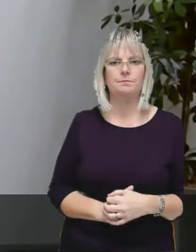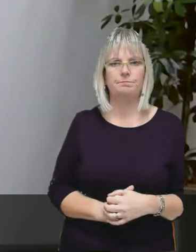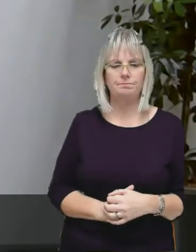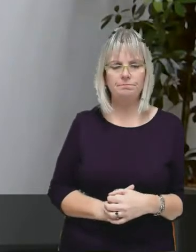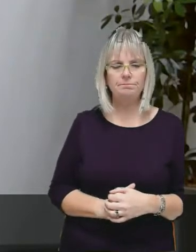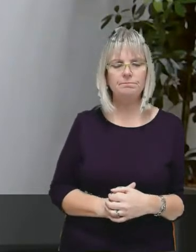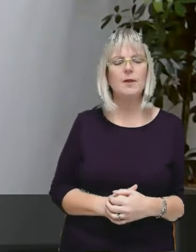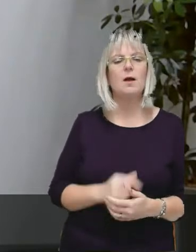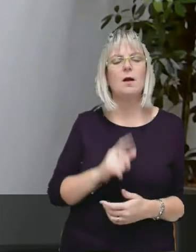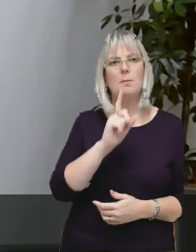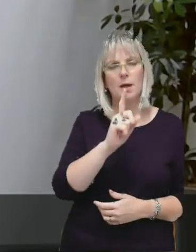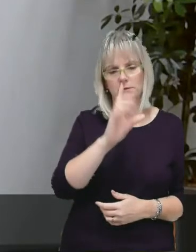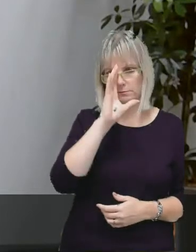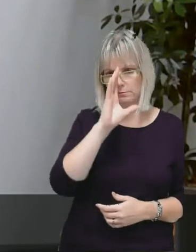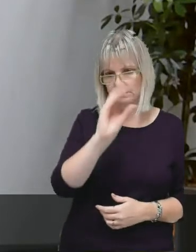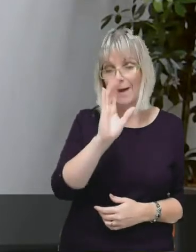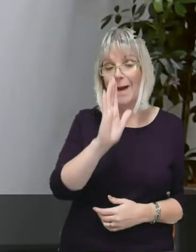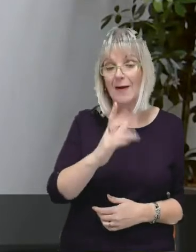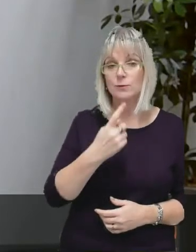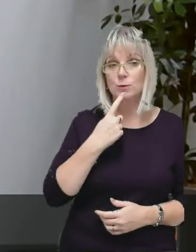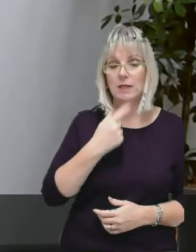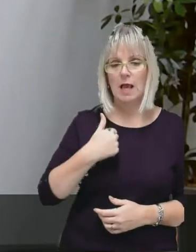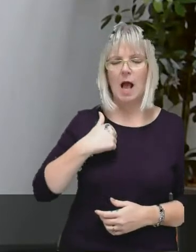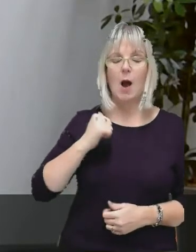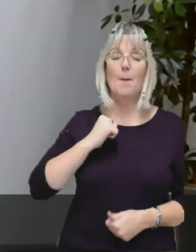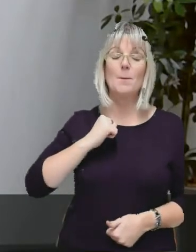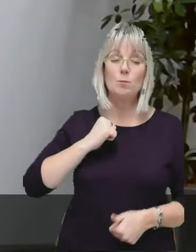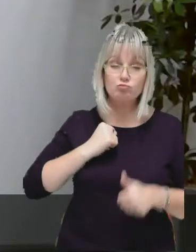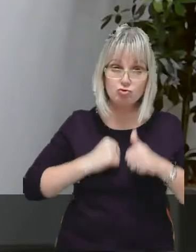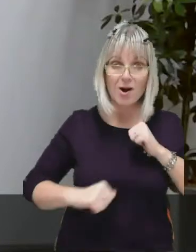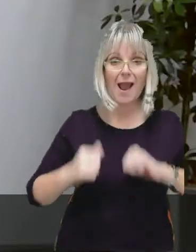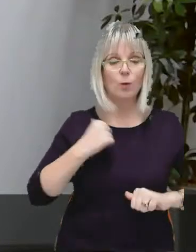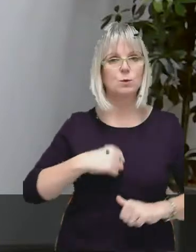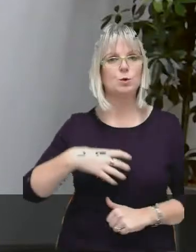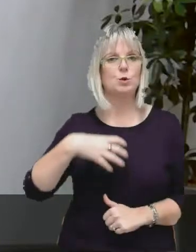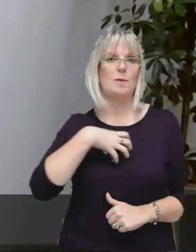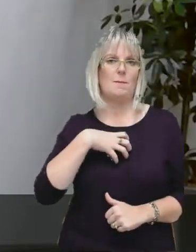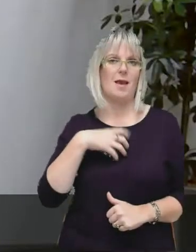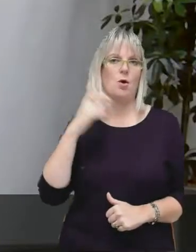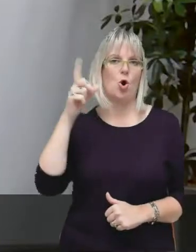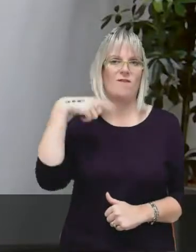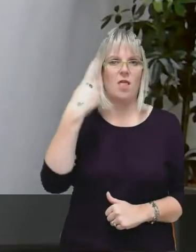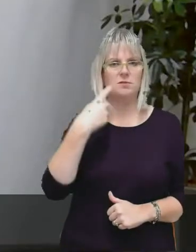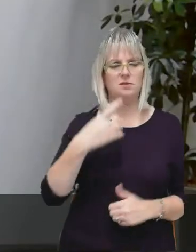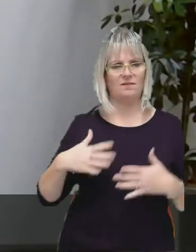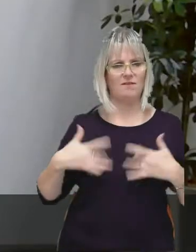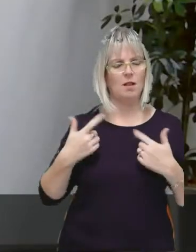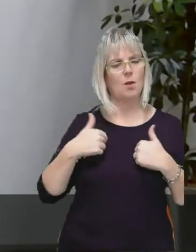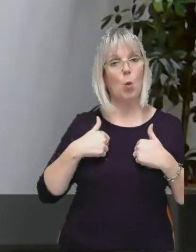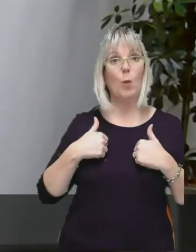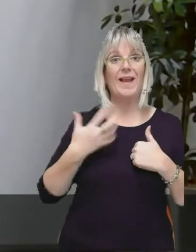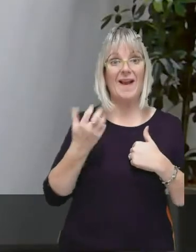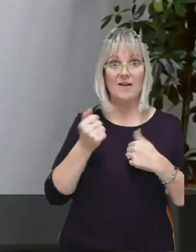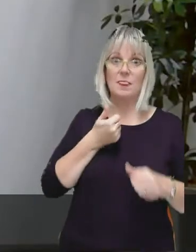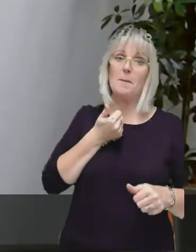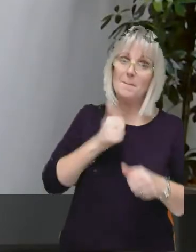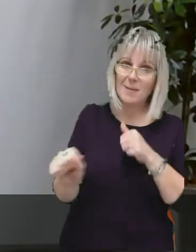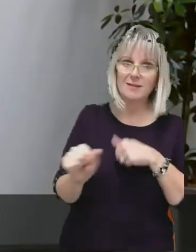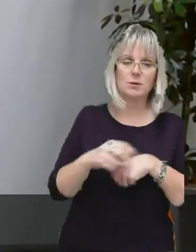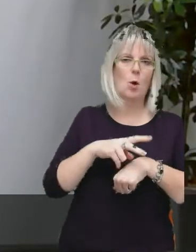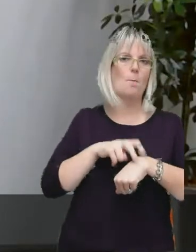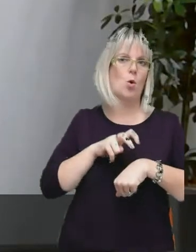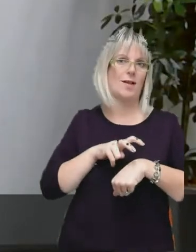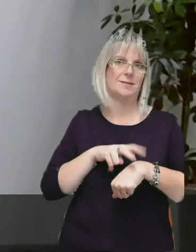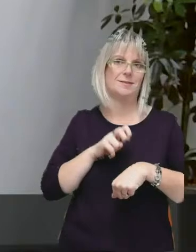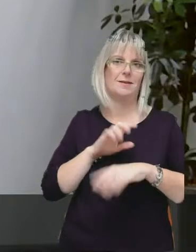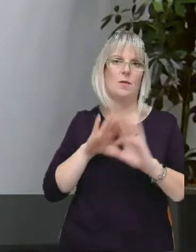mayor of a city where I think we've got the best police service in the world. There's been huge progress made over the last 20 years since the